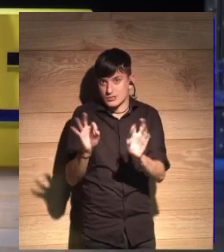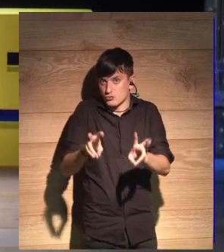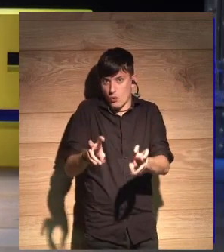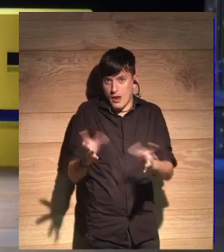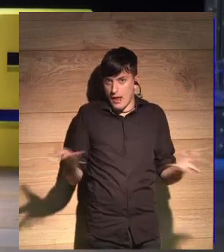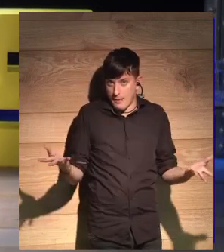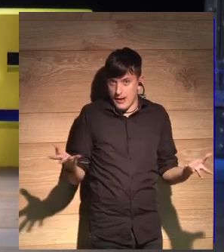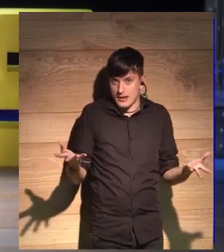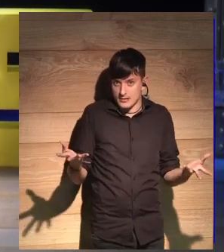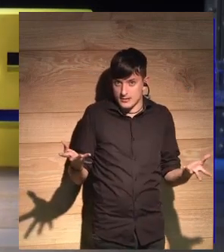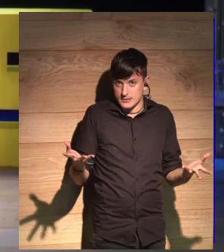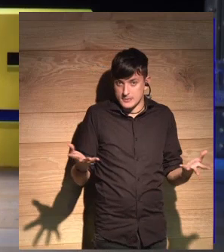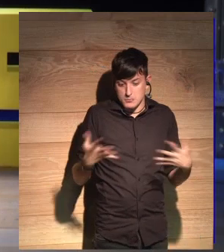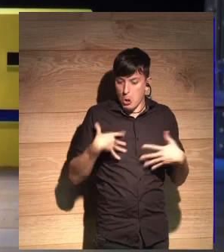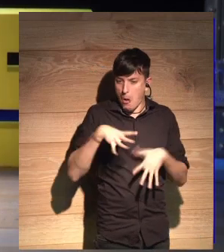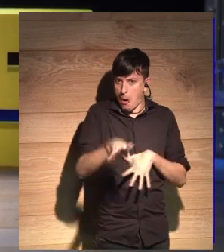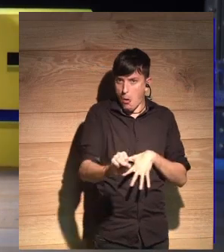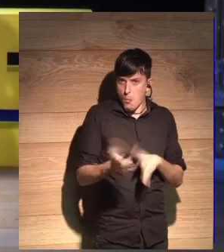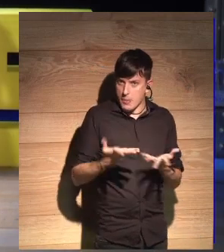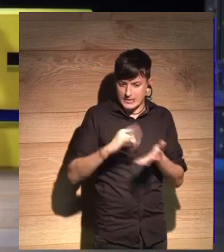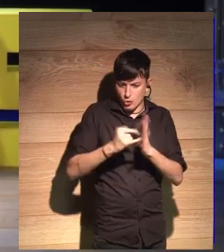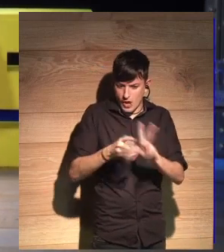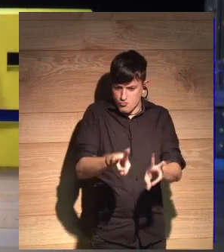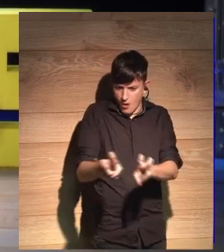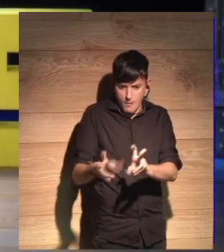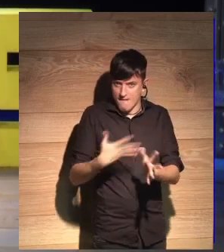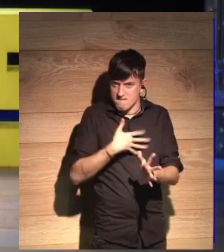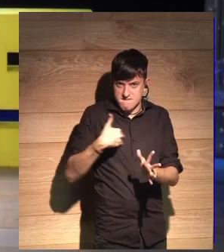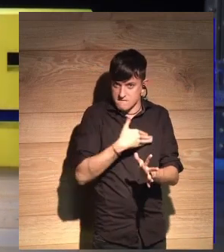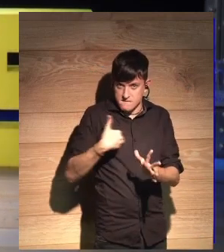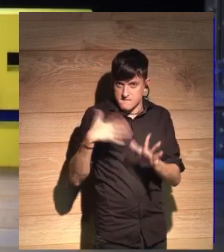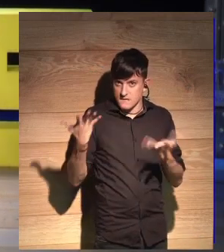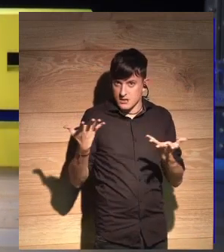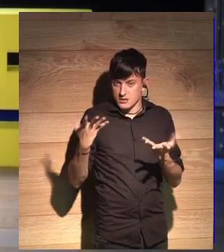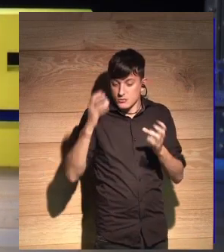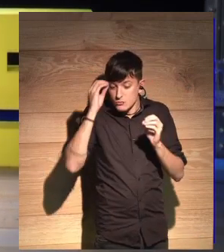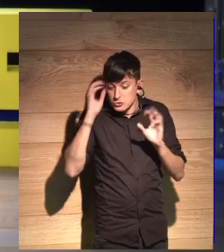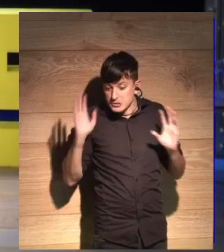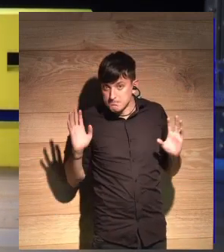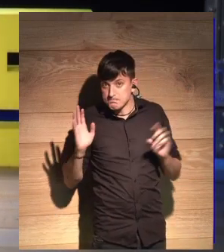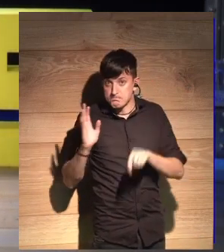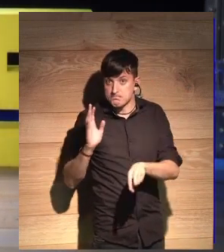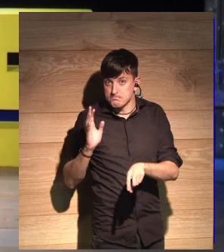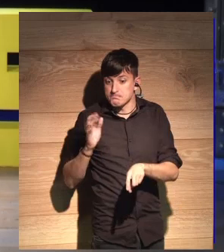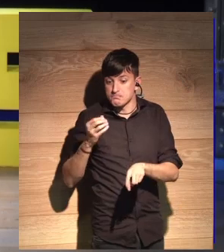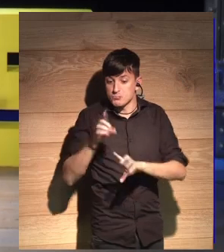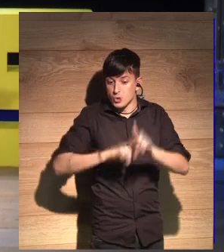But because it's new, it has the same amount of problems as the old. We just don't know which problems it has yet.